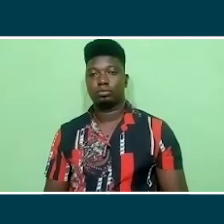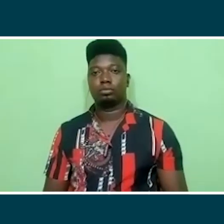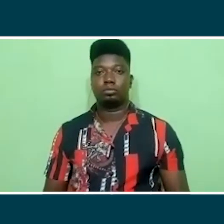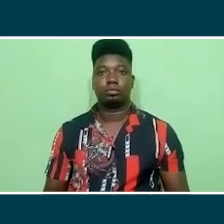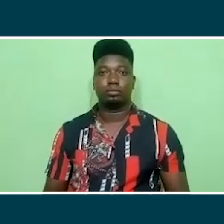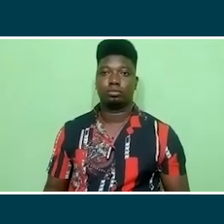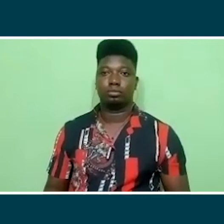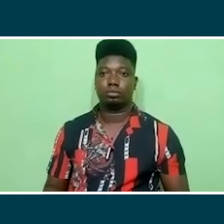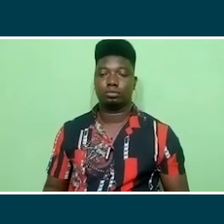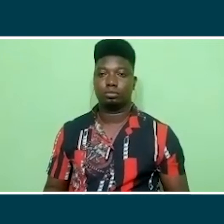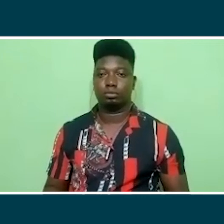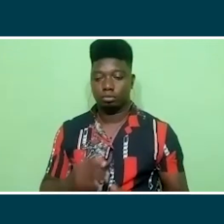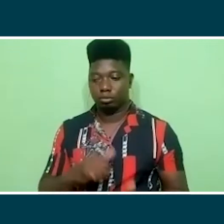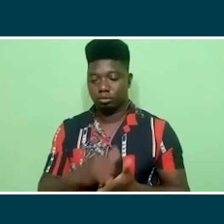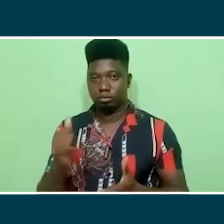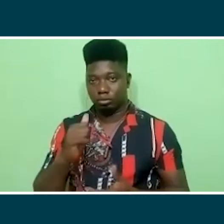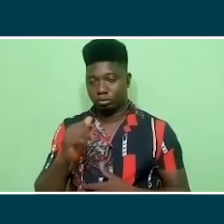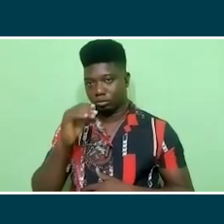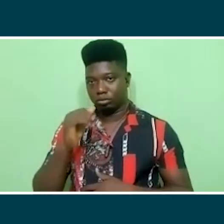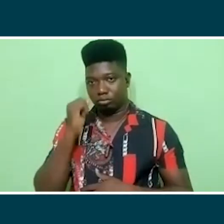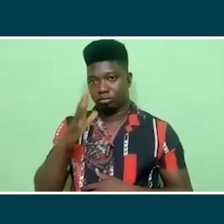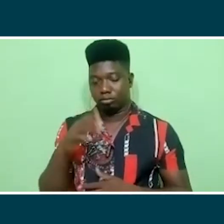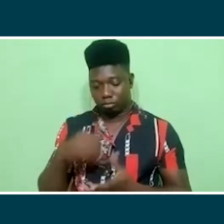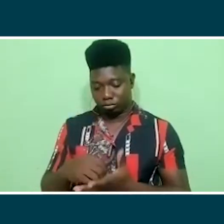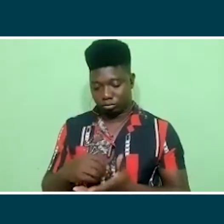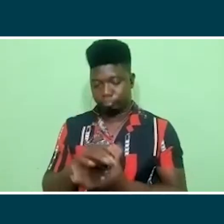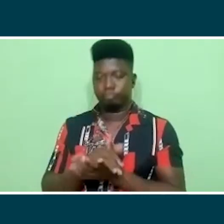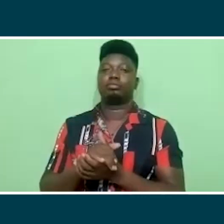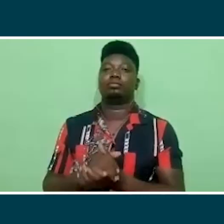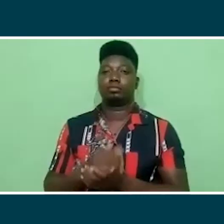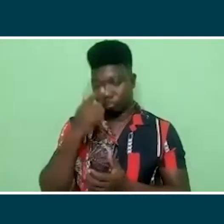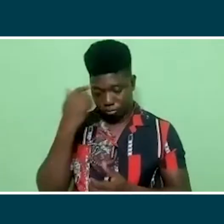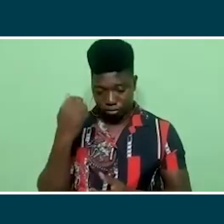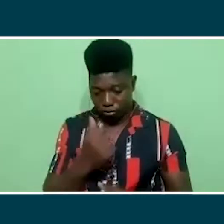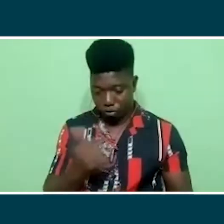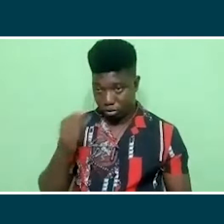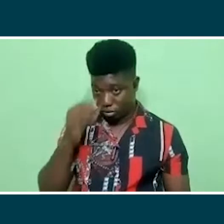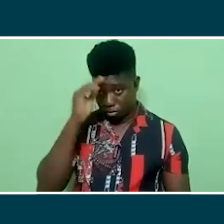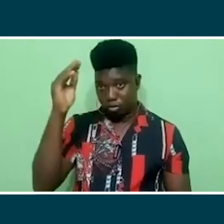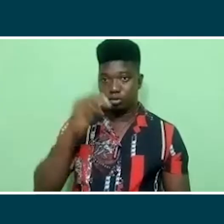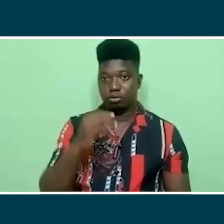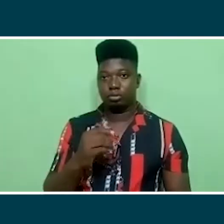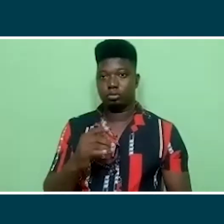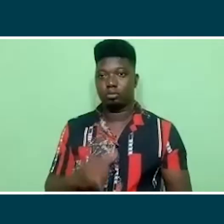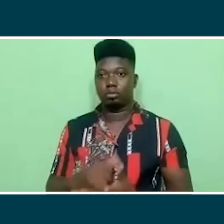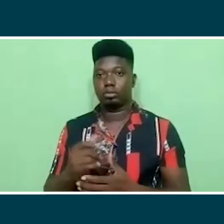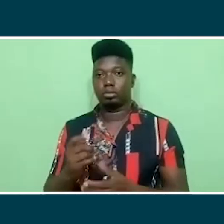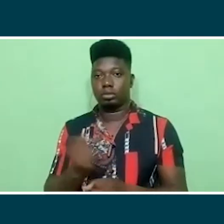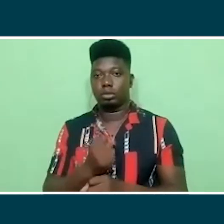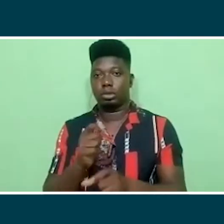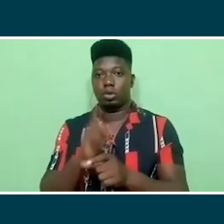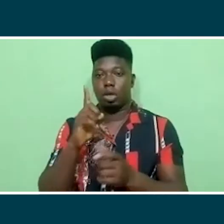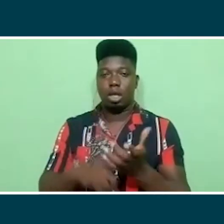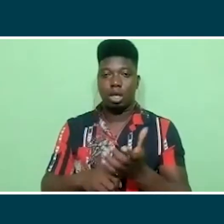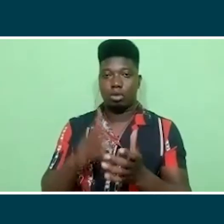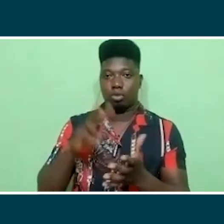when she goes in marriage, because a man will be like, I paid like $1,000, $2,000 in order